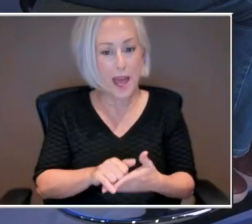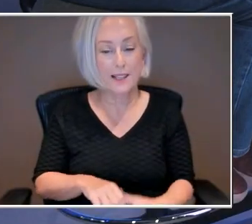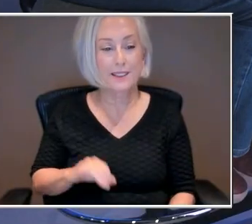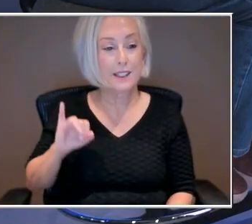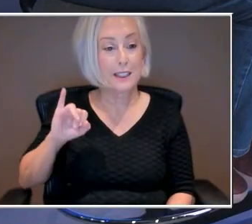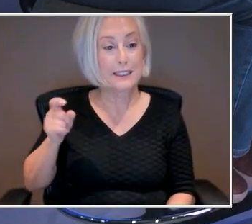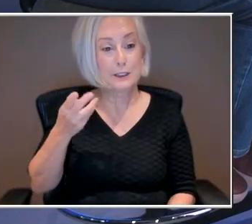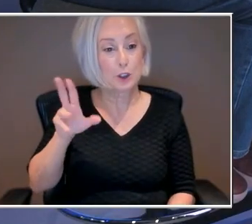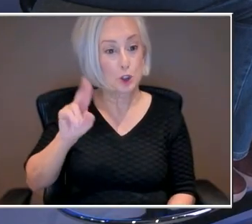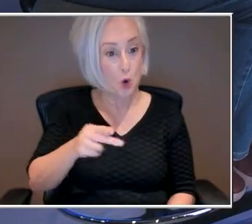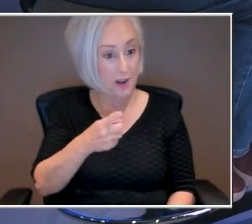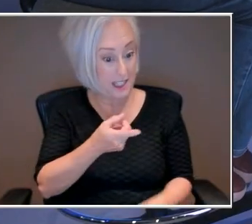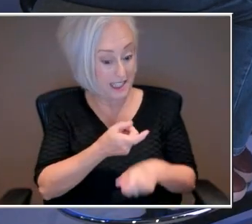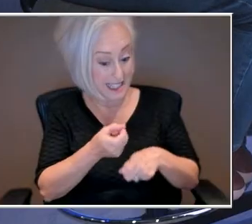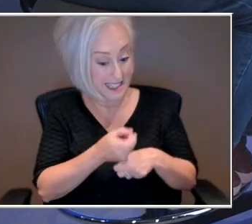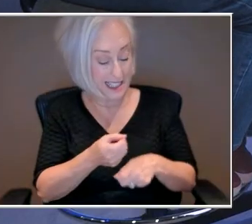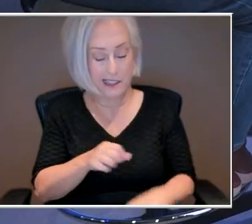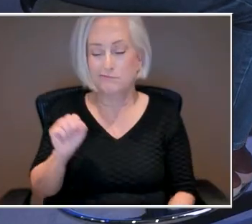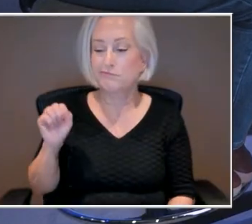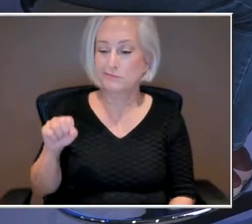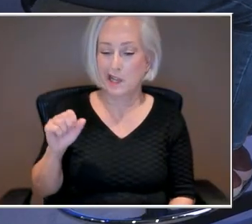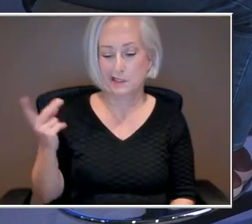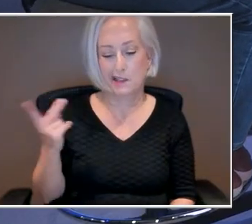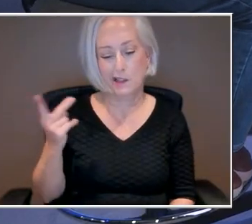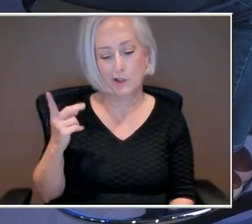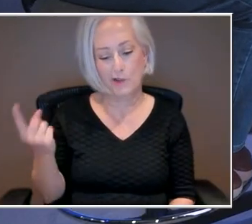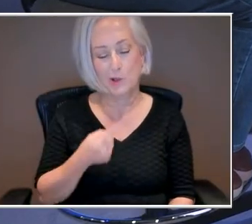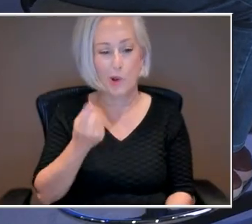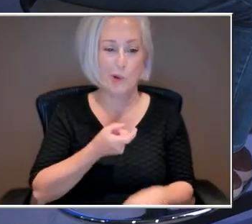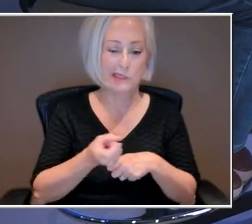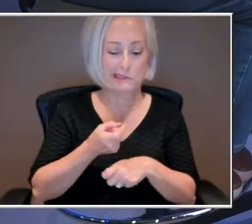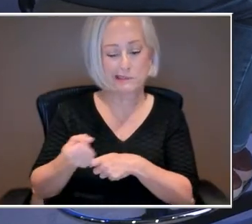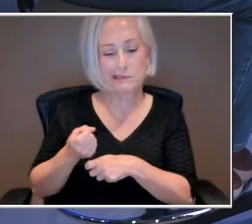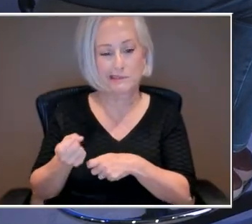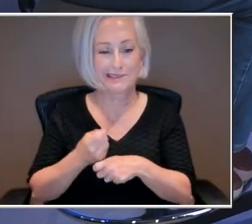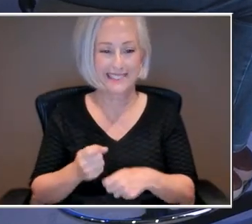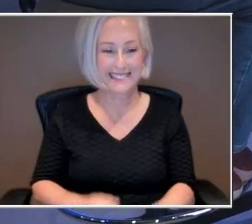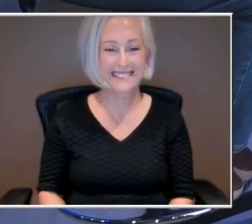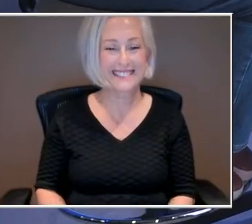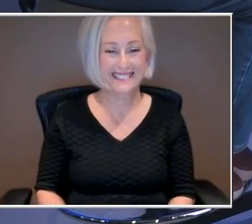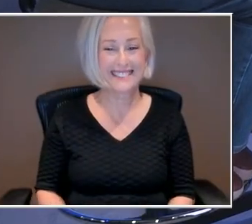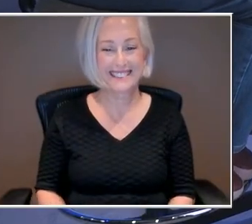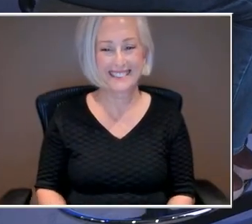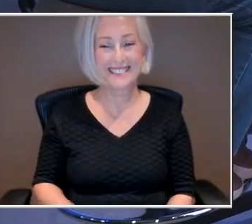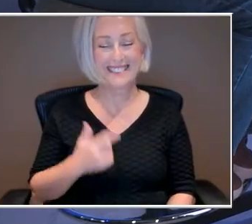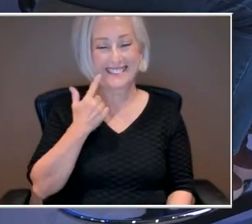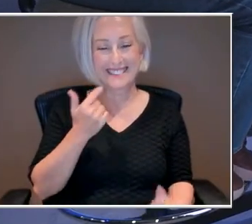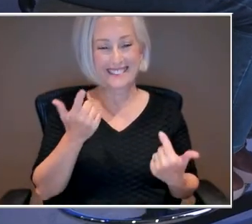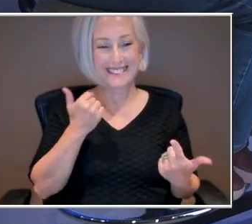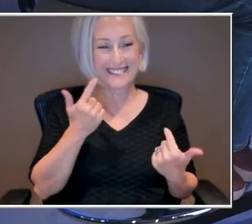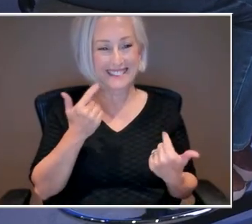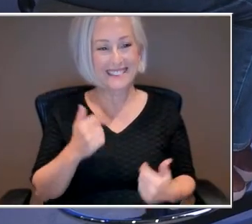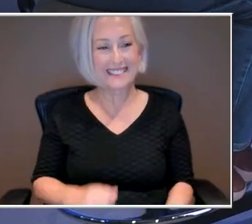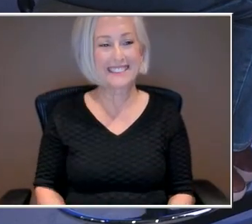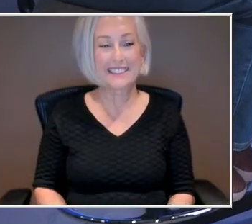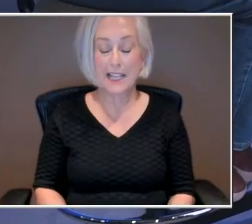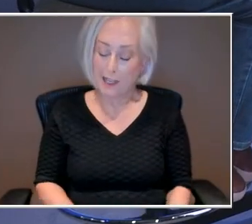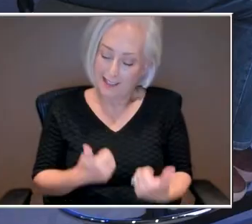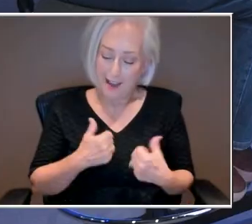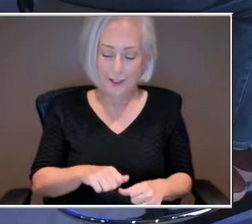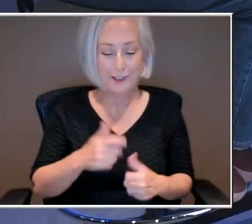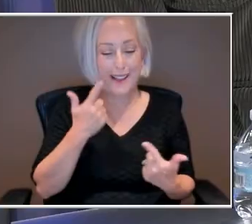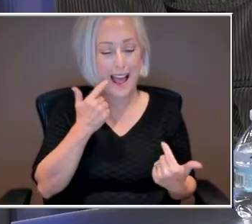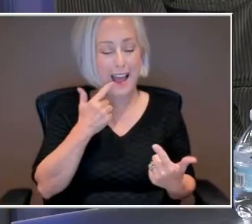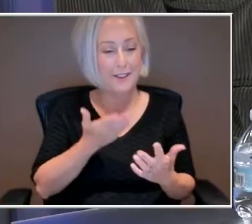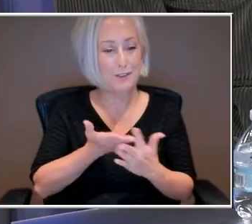jokes. Yes, we thrive on dark humor. Thrive on dark humor. Okay, we like that around here. To get through it, yeah. Yes, I